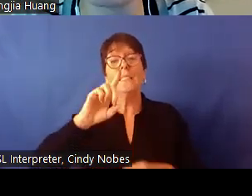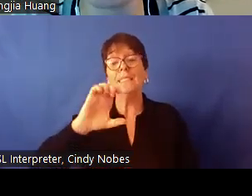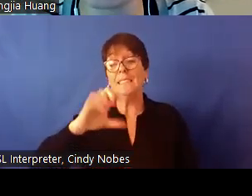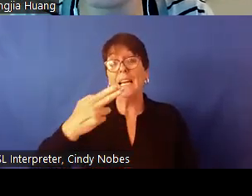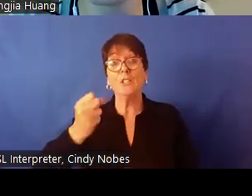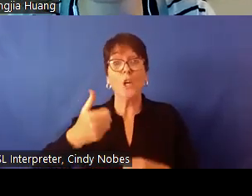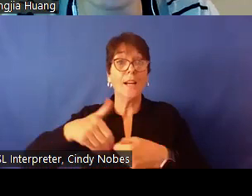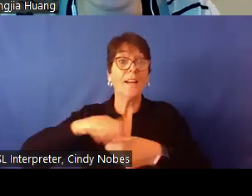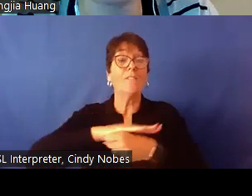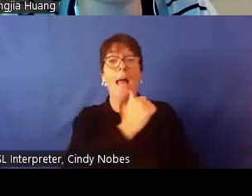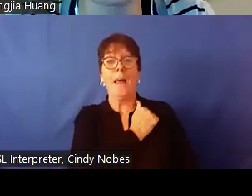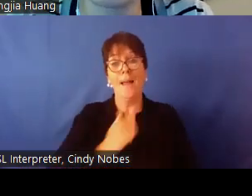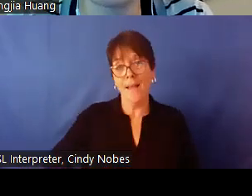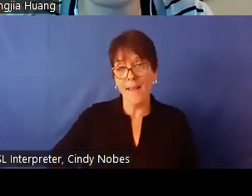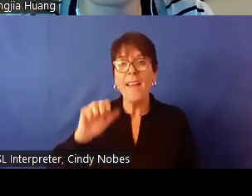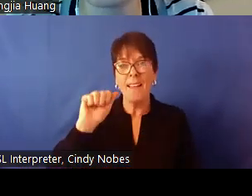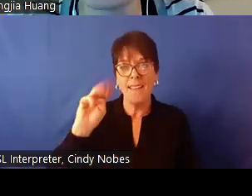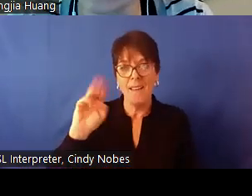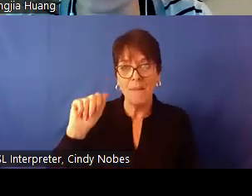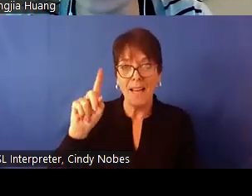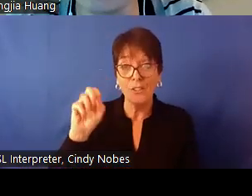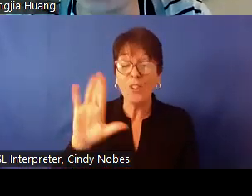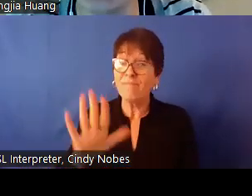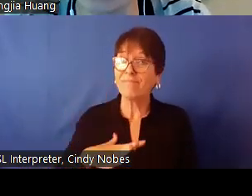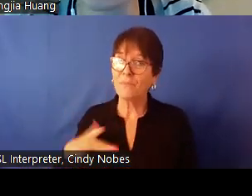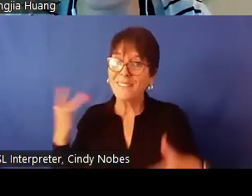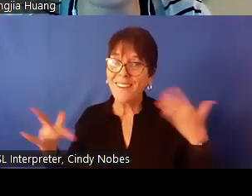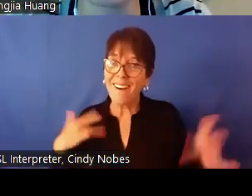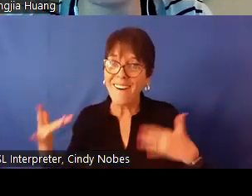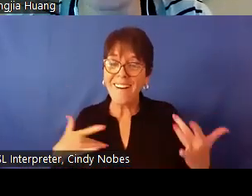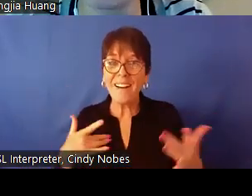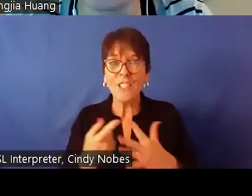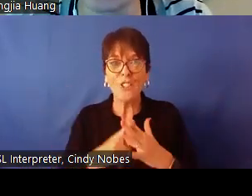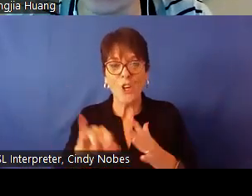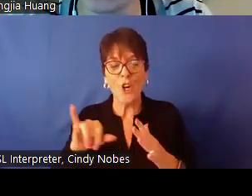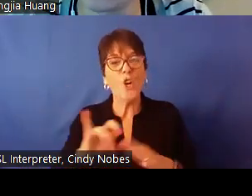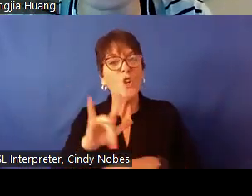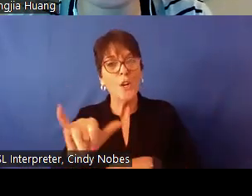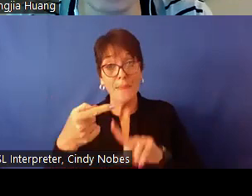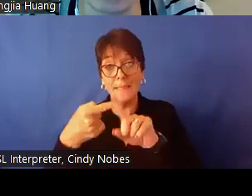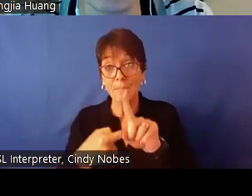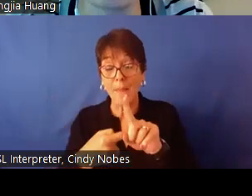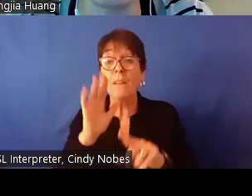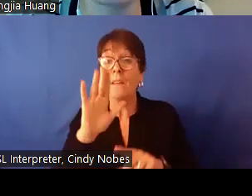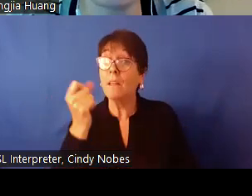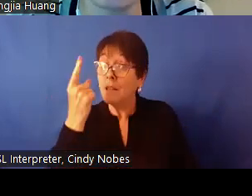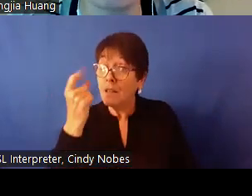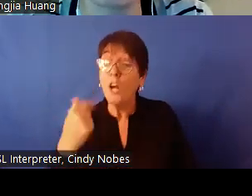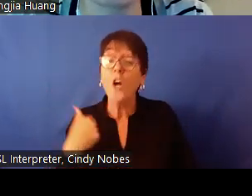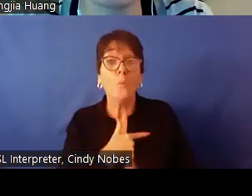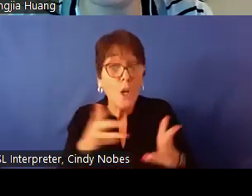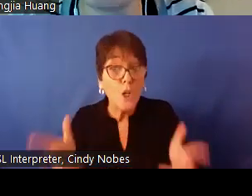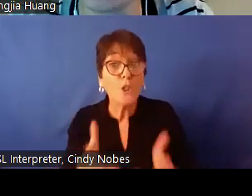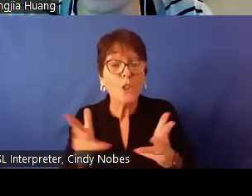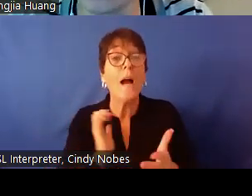Coverage Ambassadors, which we're very excited and have rolled out early this month. And we're encouraging